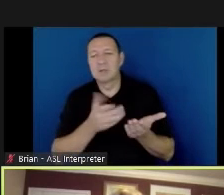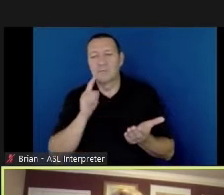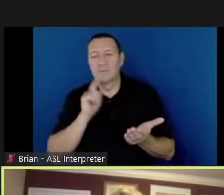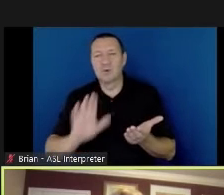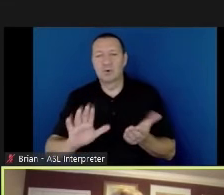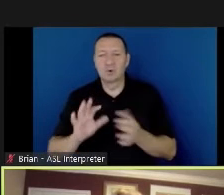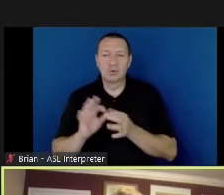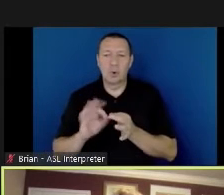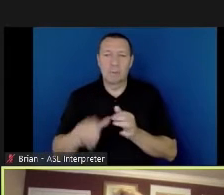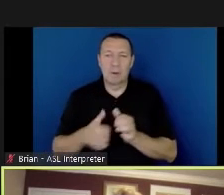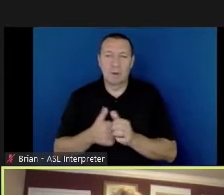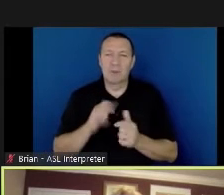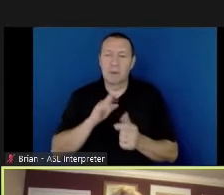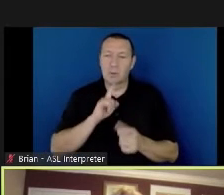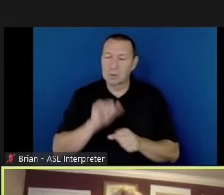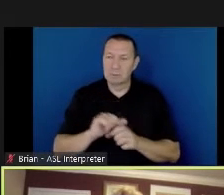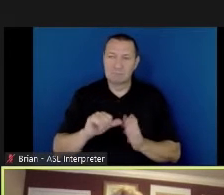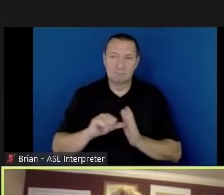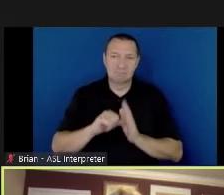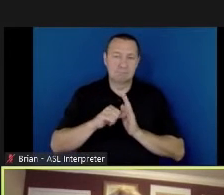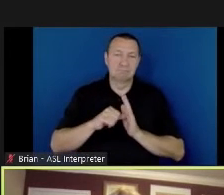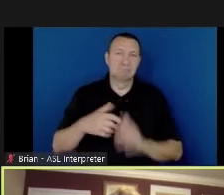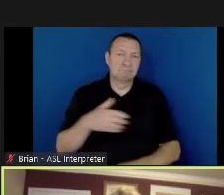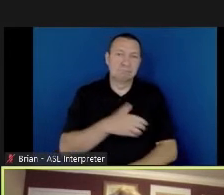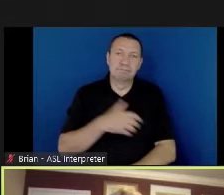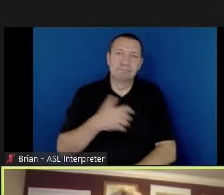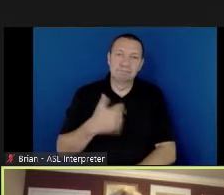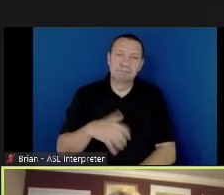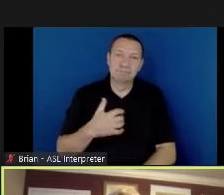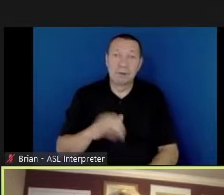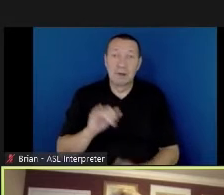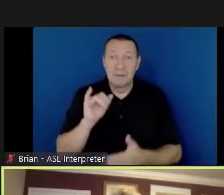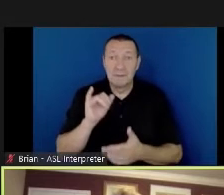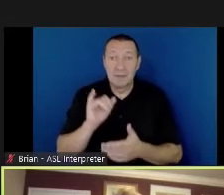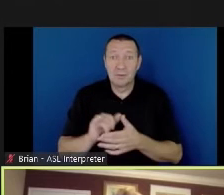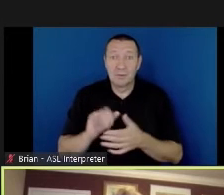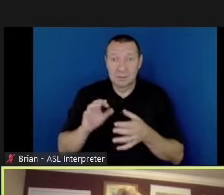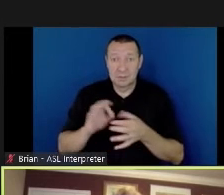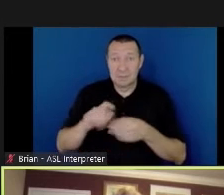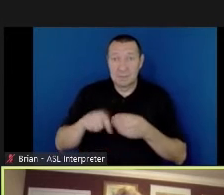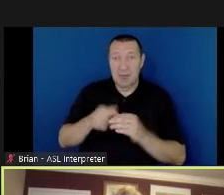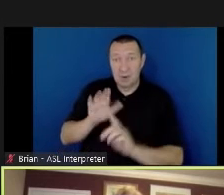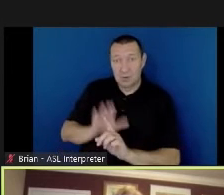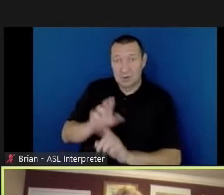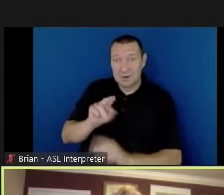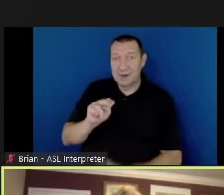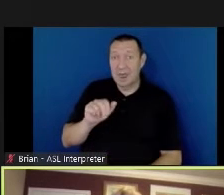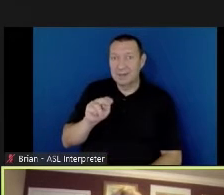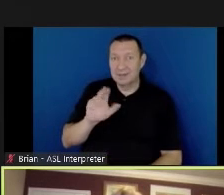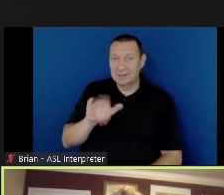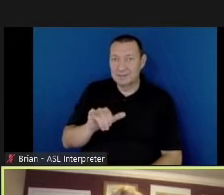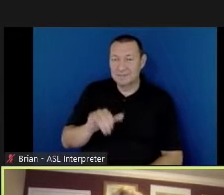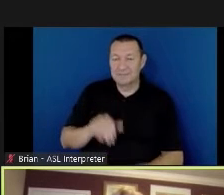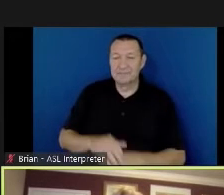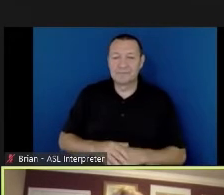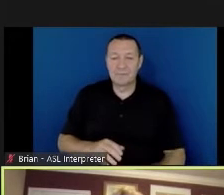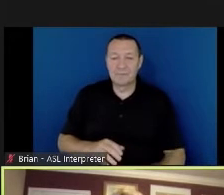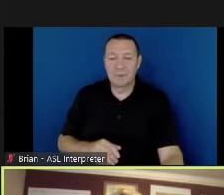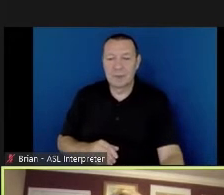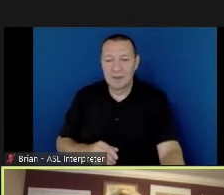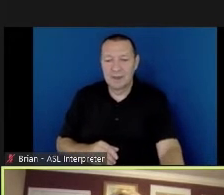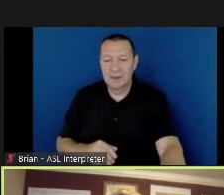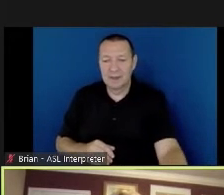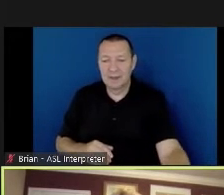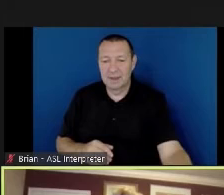was just so powerful. And this was said about Nancy. Every wave begins as